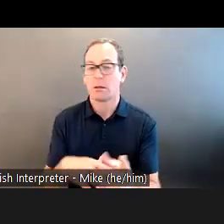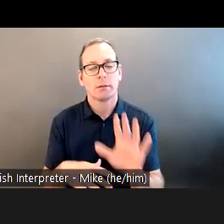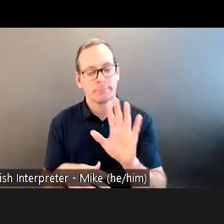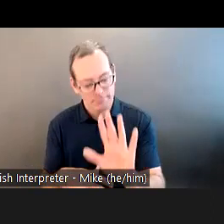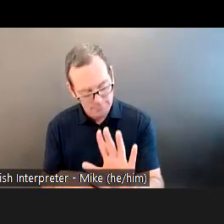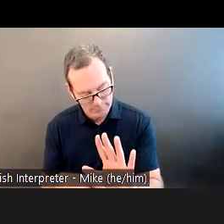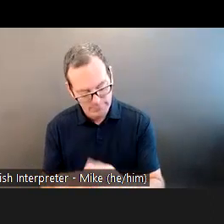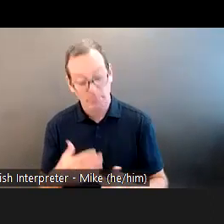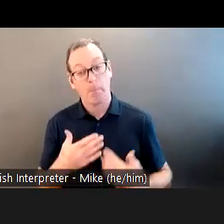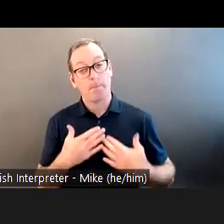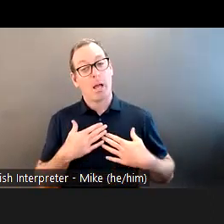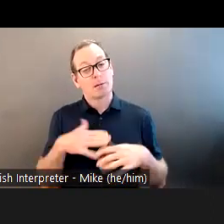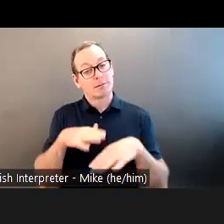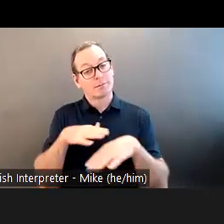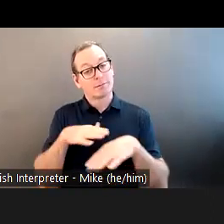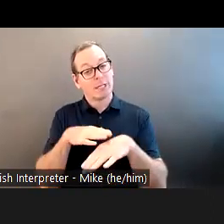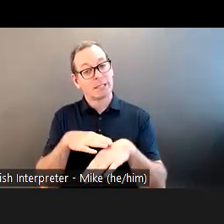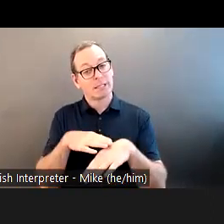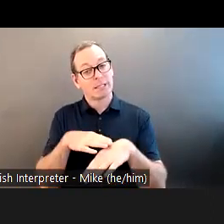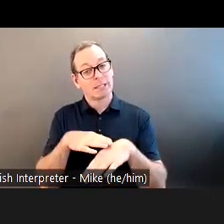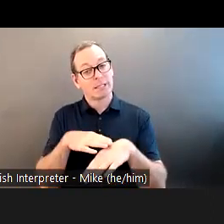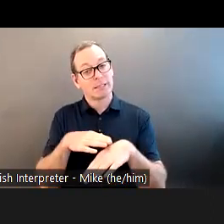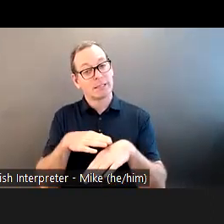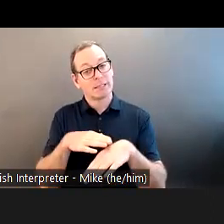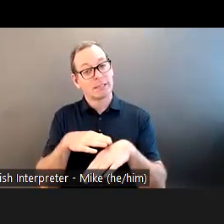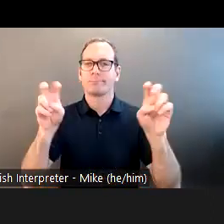more. People tend to